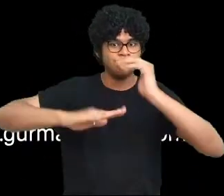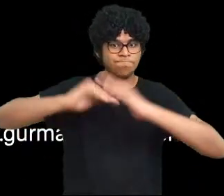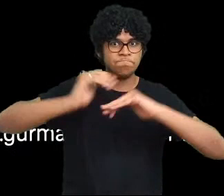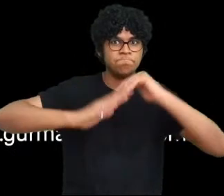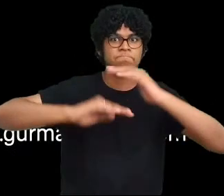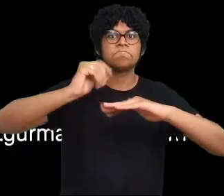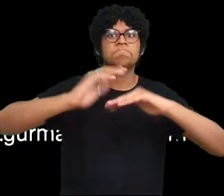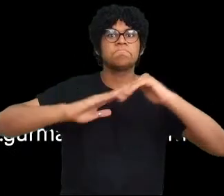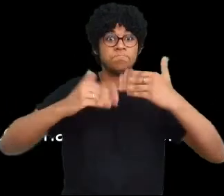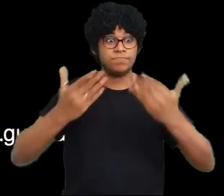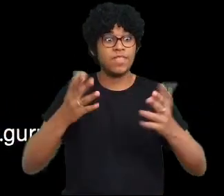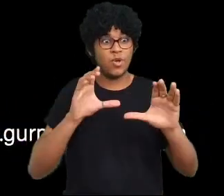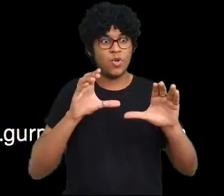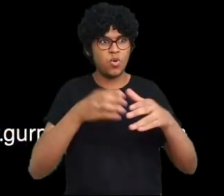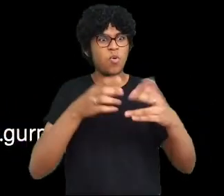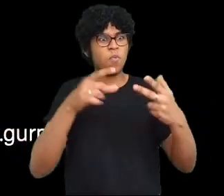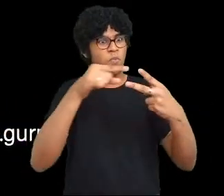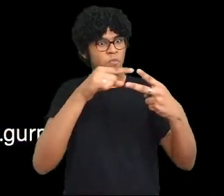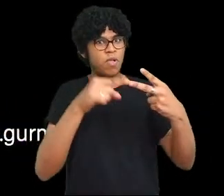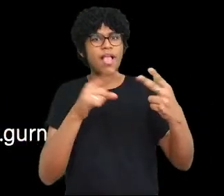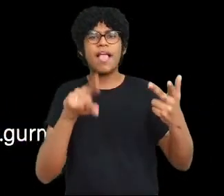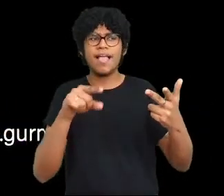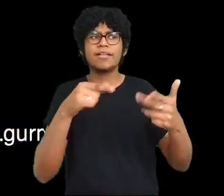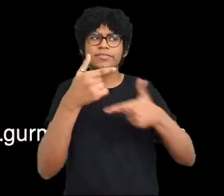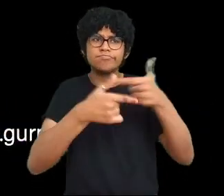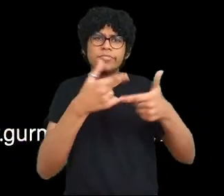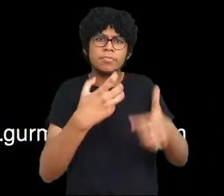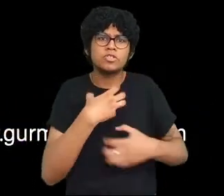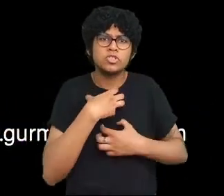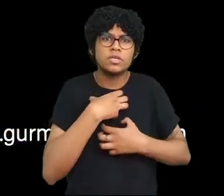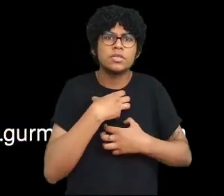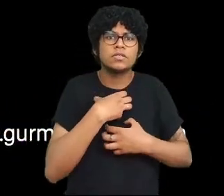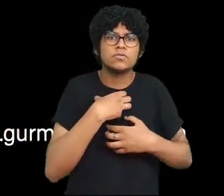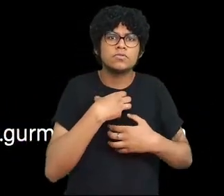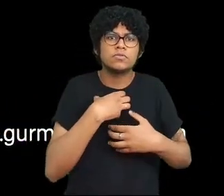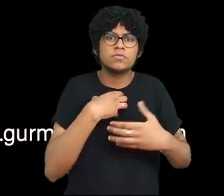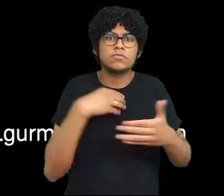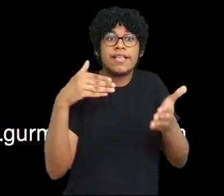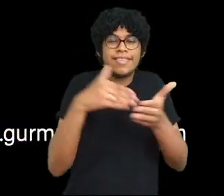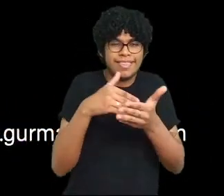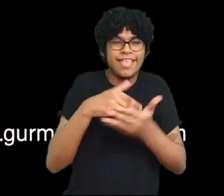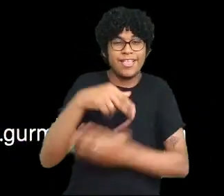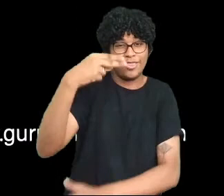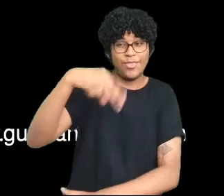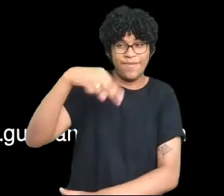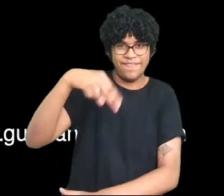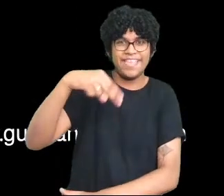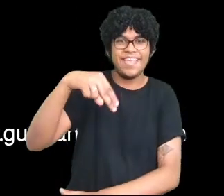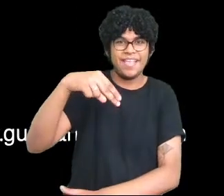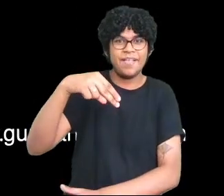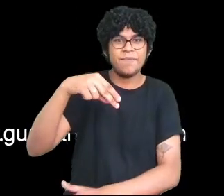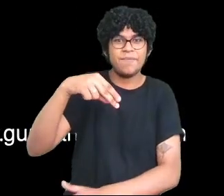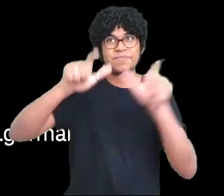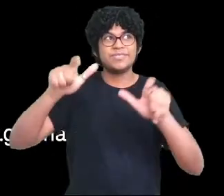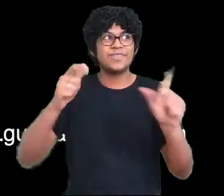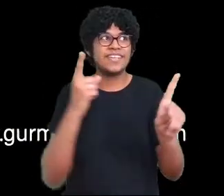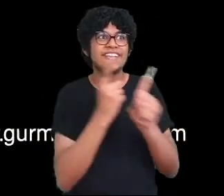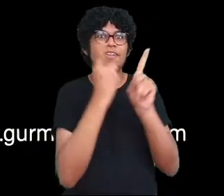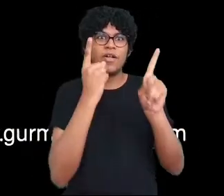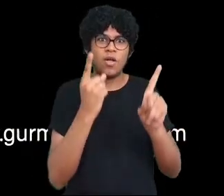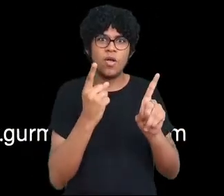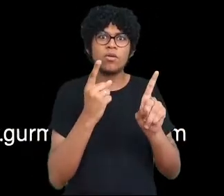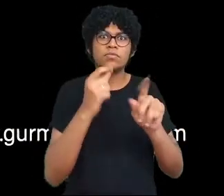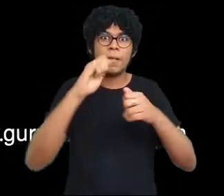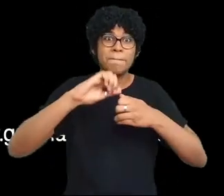and people just gather to make maps of different kinds. You have Viz for Social Good,